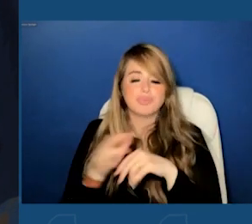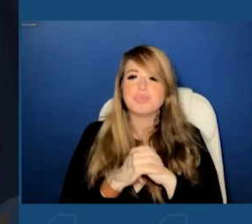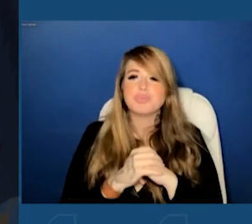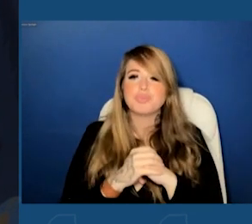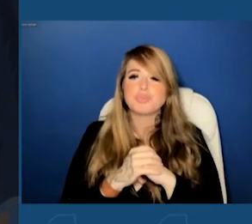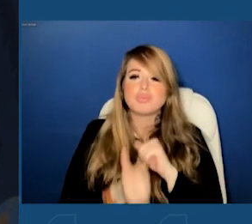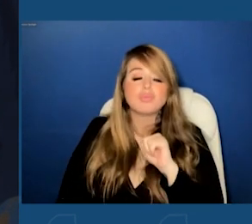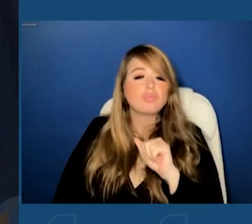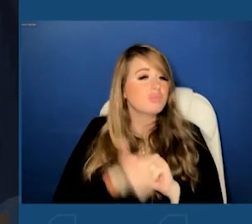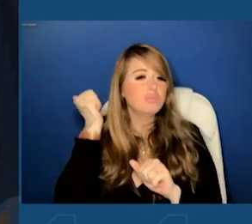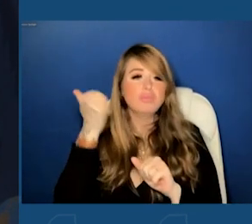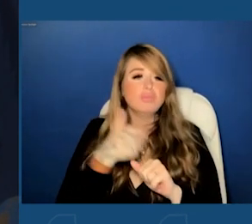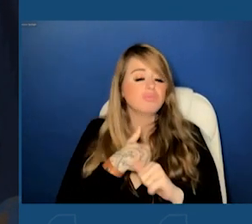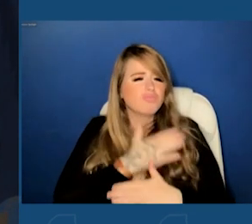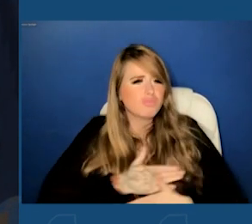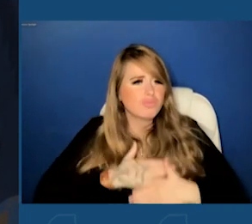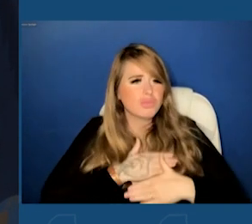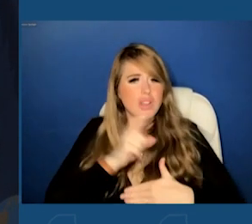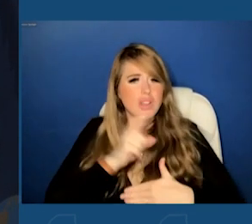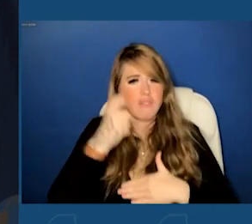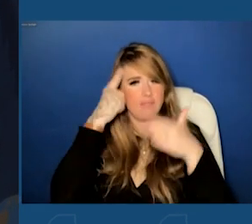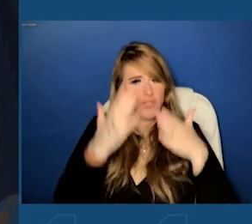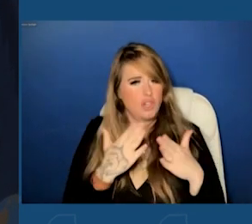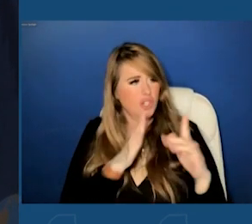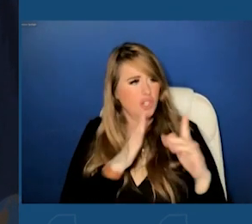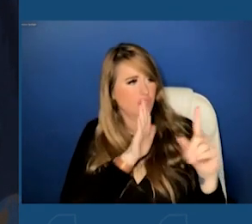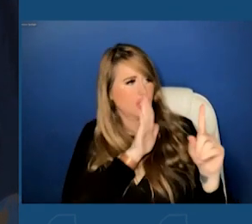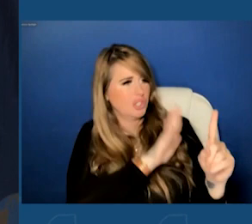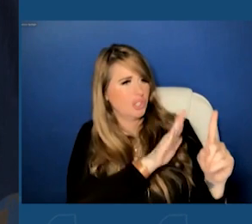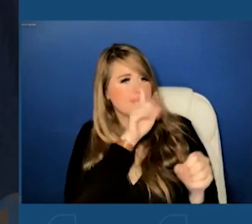appreciate the governor's commitment to the city itself.